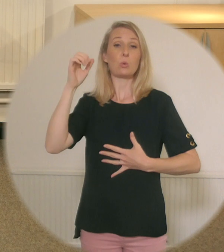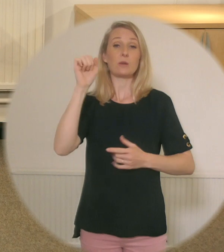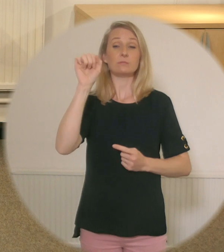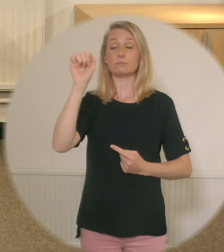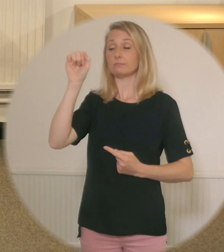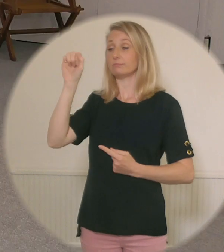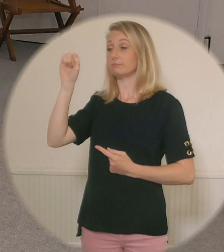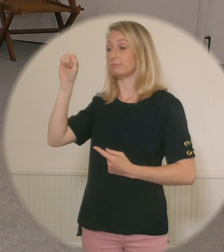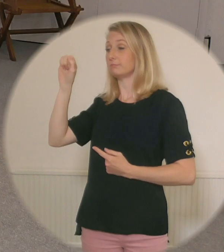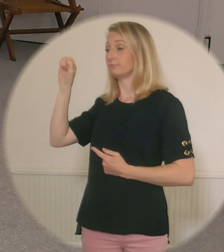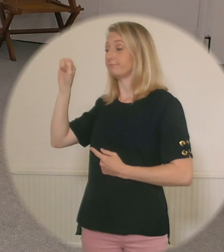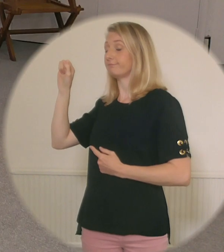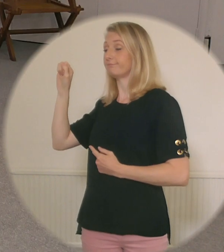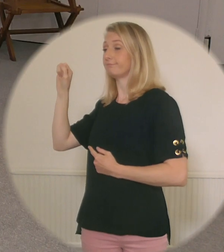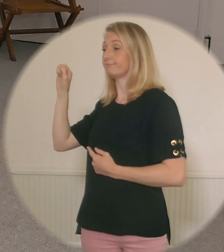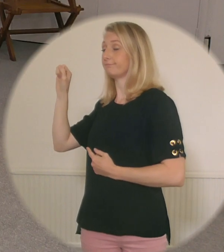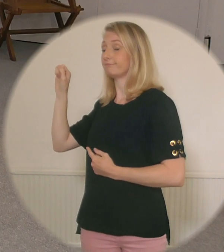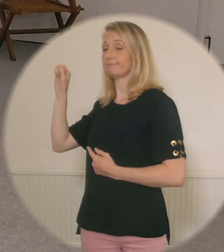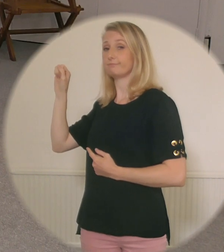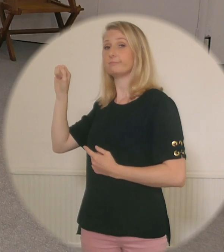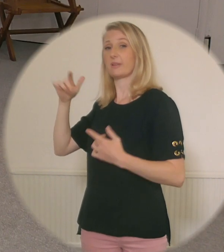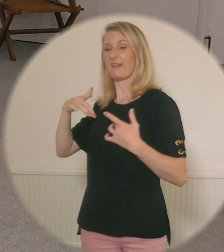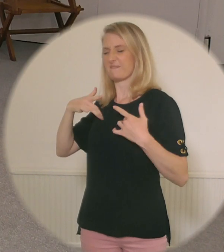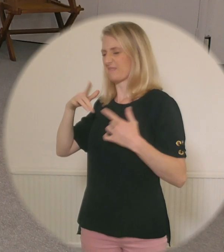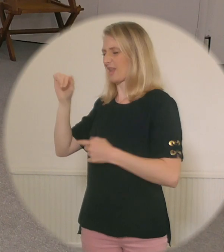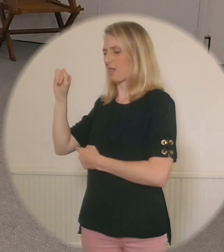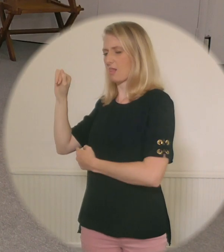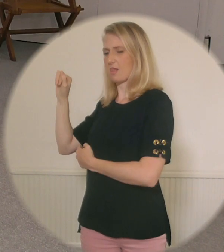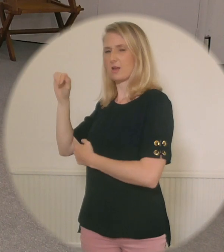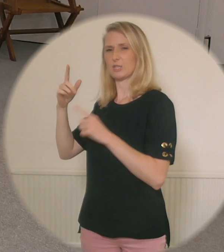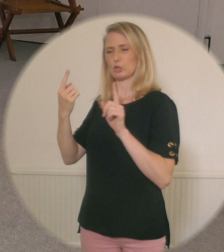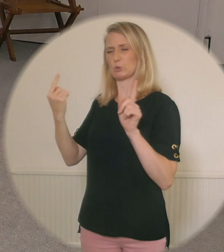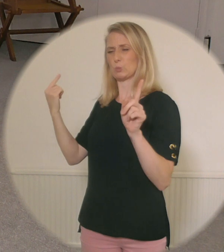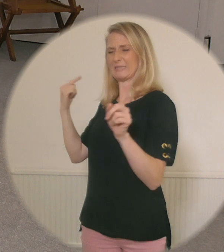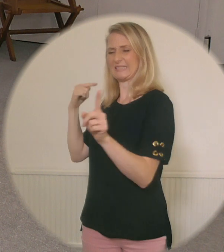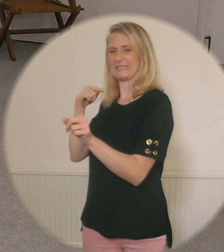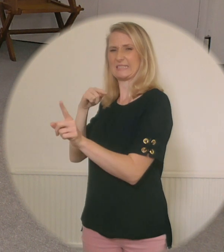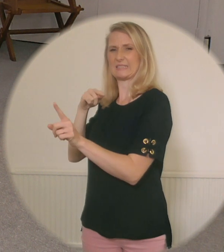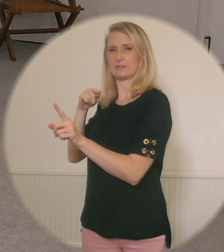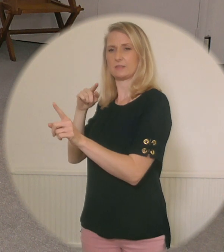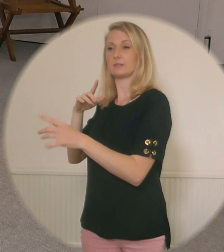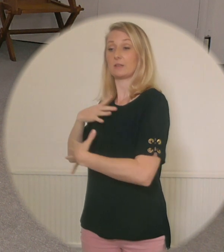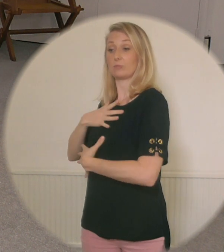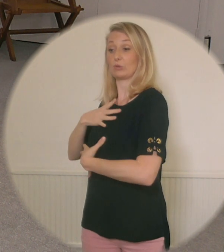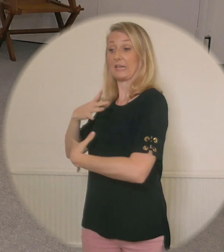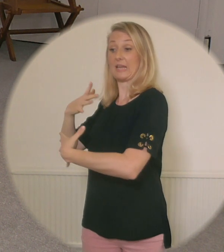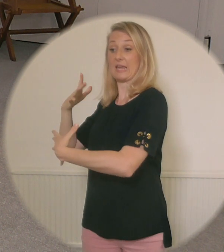Feel your right shoulder blade moving back towards your spine. Inhale, come to the front.